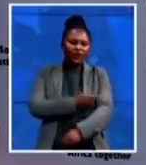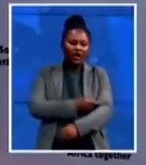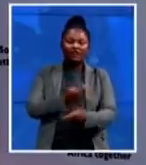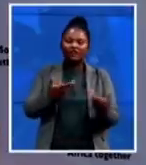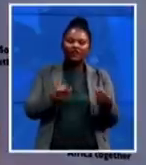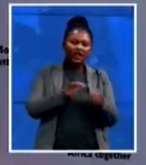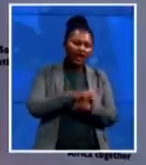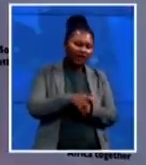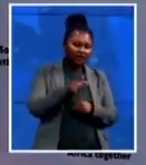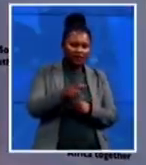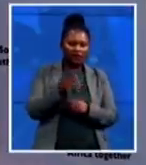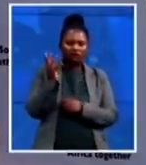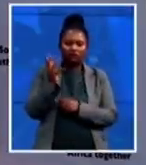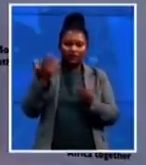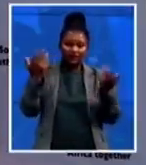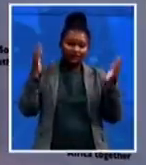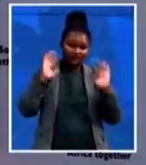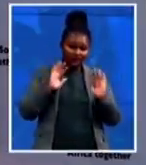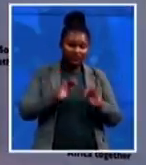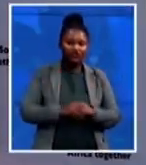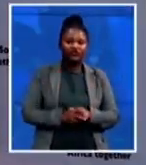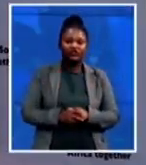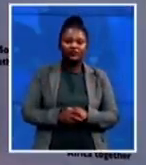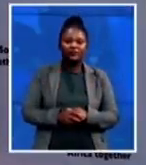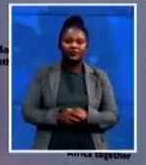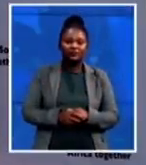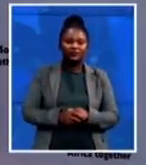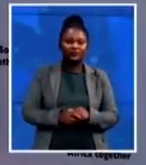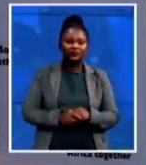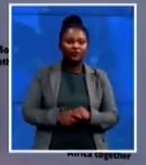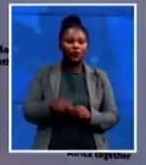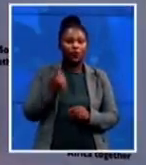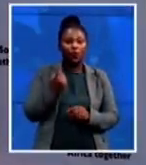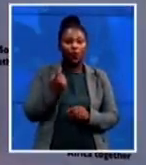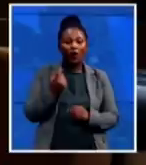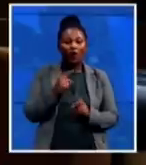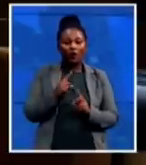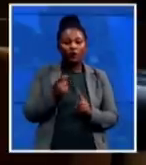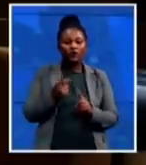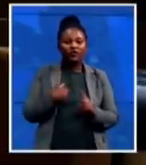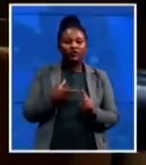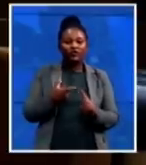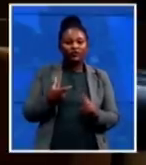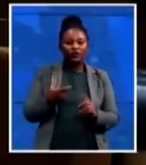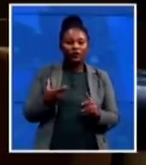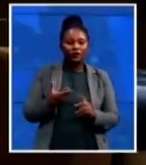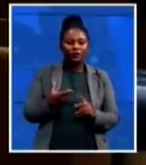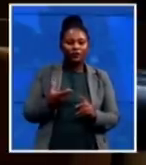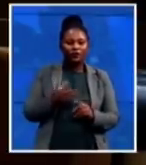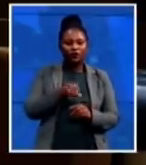round. The one question is from Sophie Mukwena from the SABC. She's